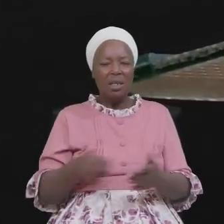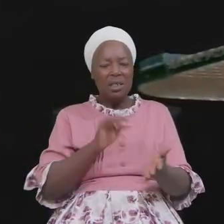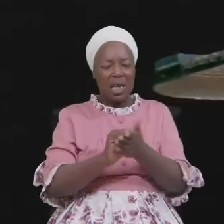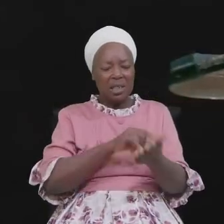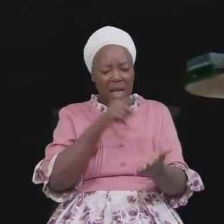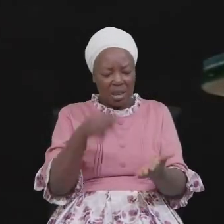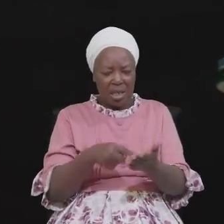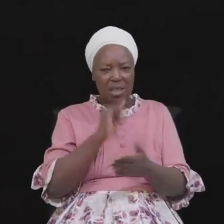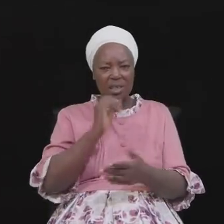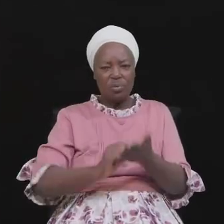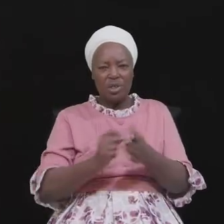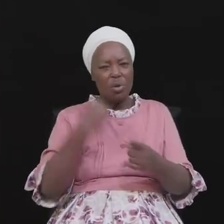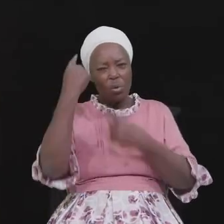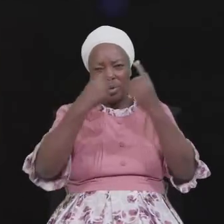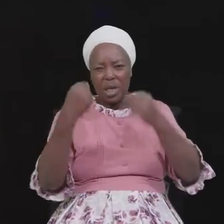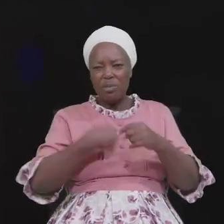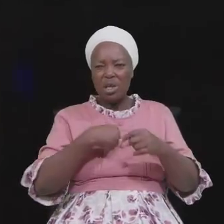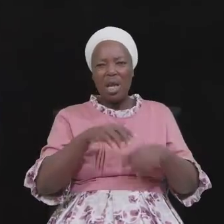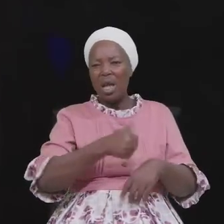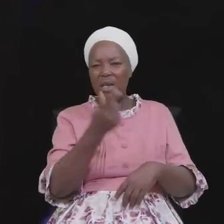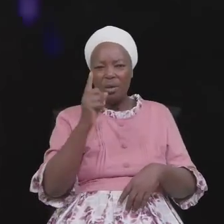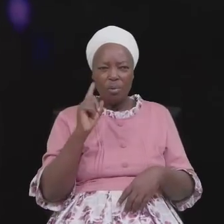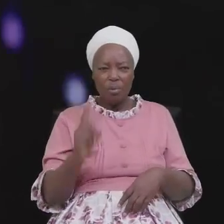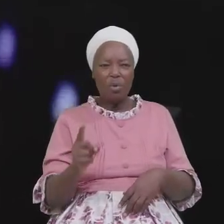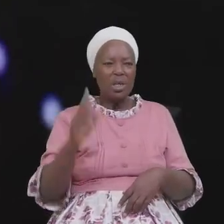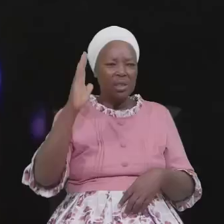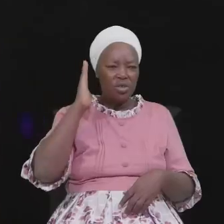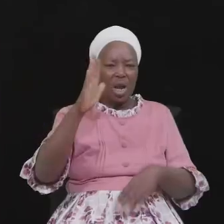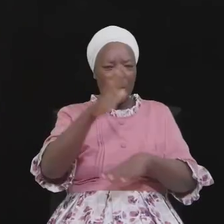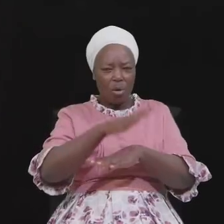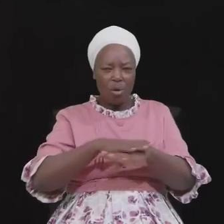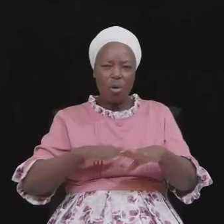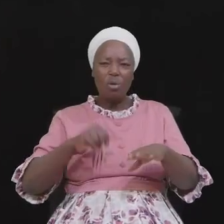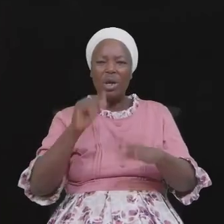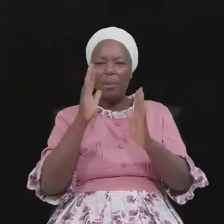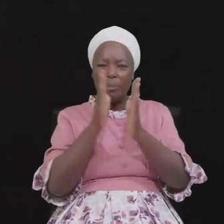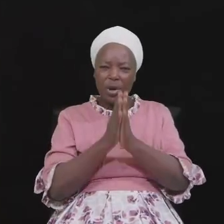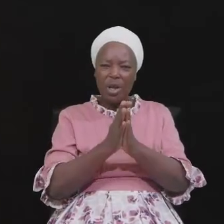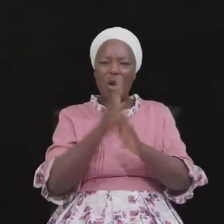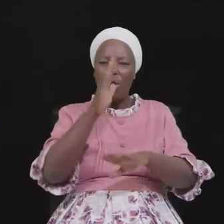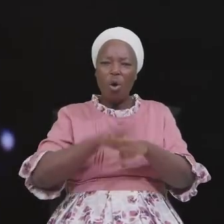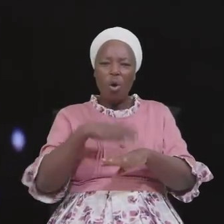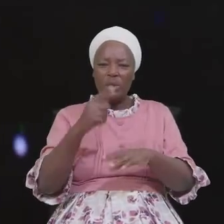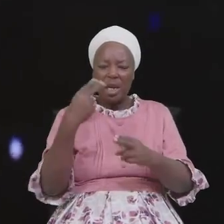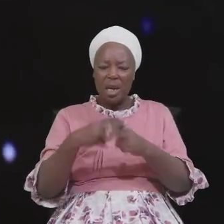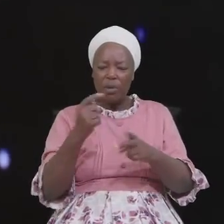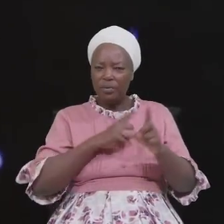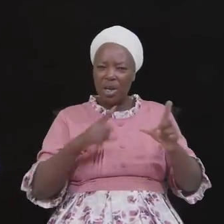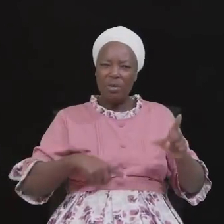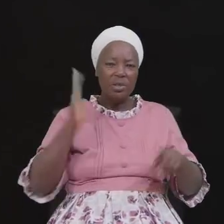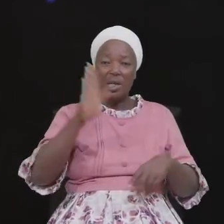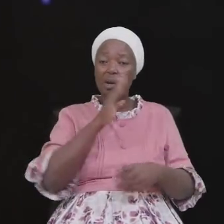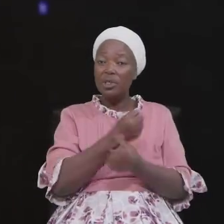written concerning me. Whosoever shall call on the name of the Lord shall be saved. It's